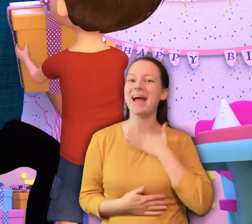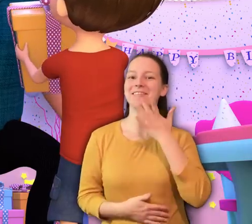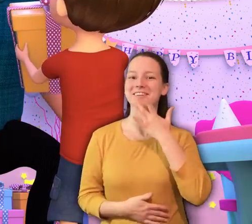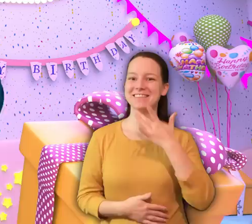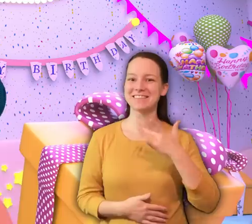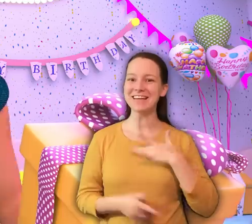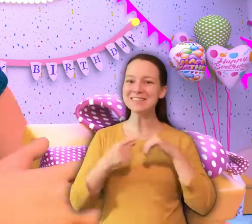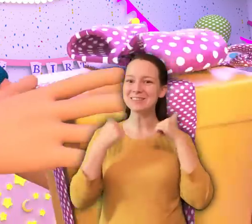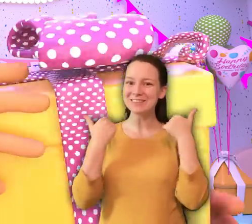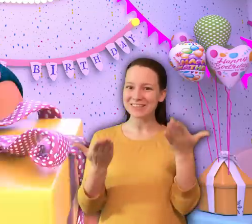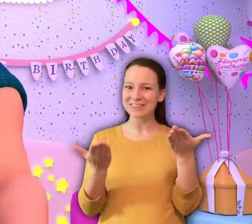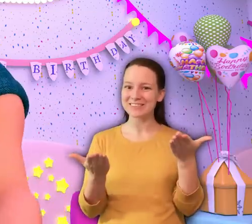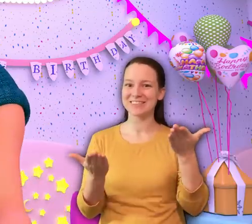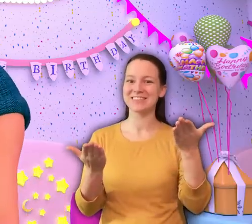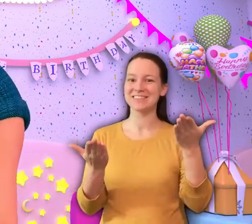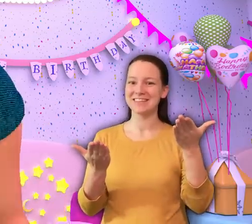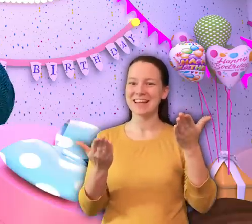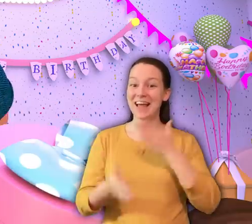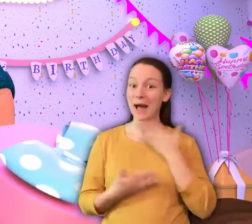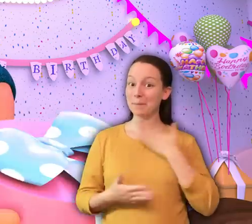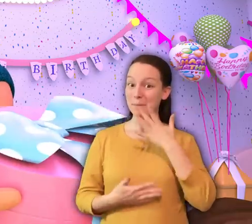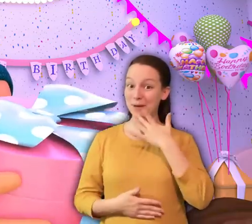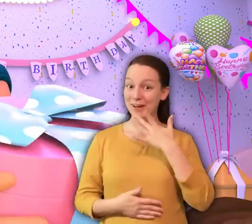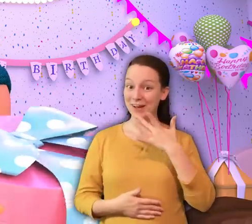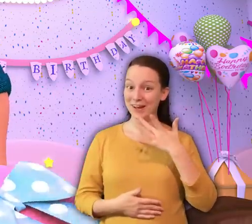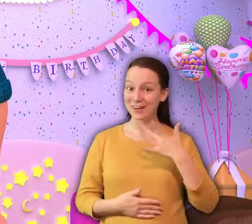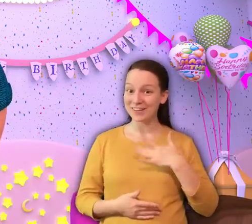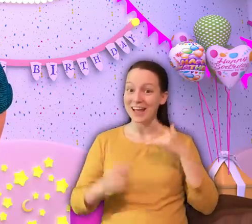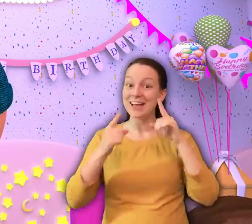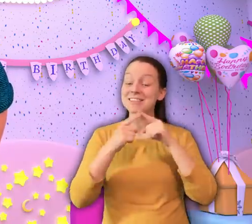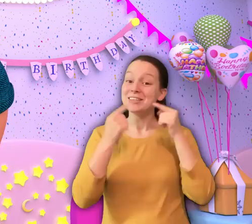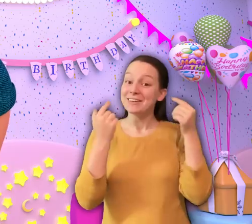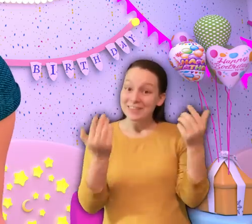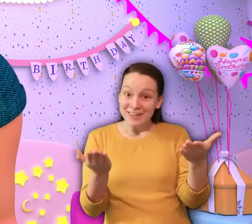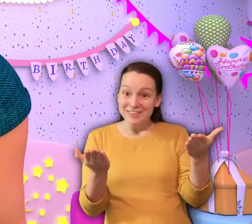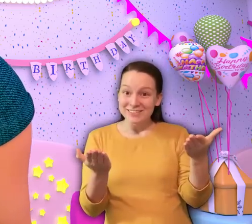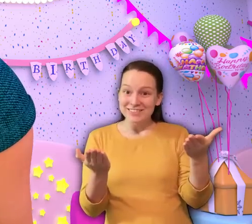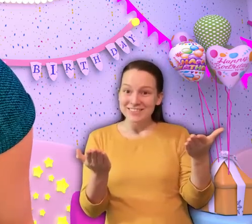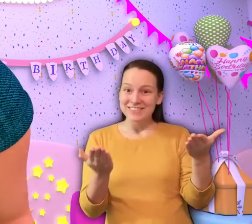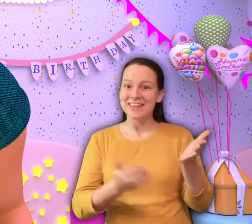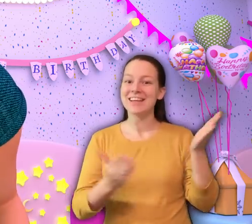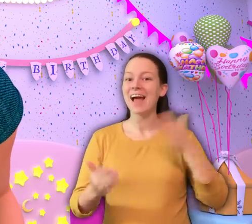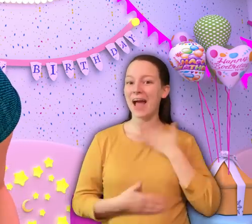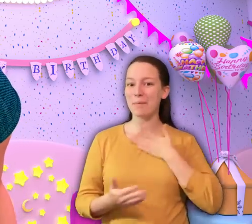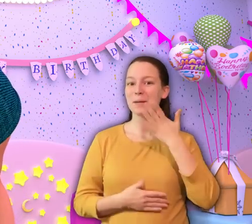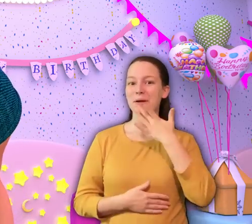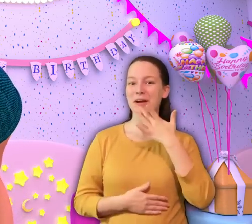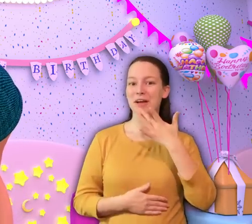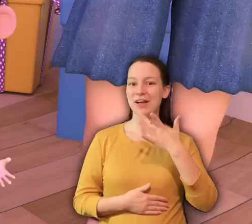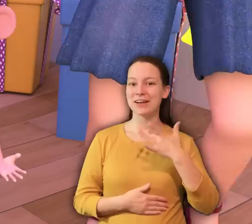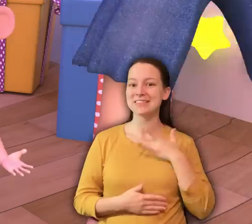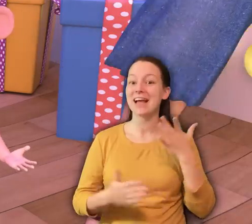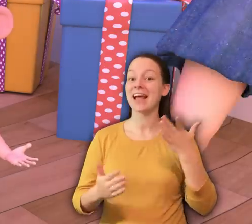happy birthday to you happy birthday to you